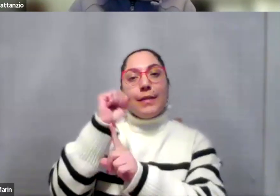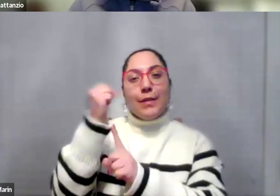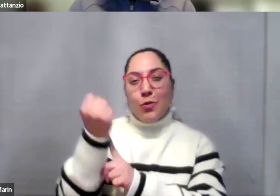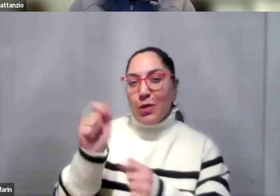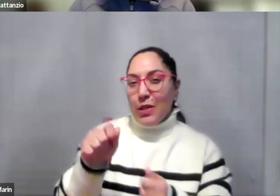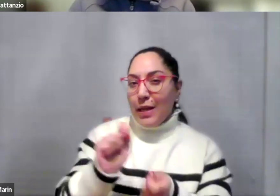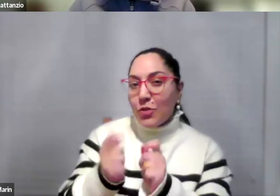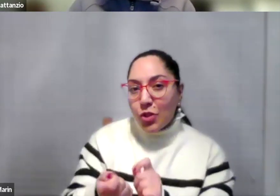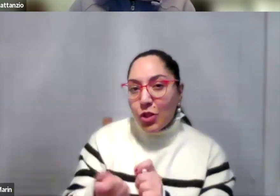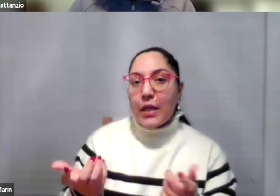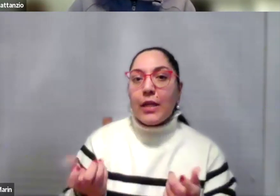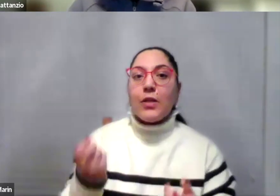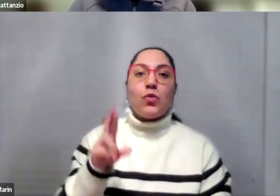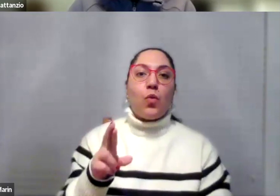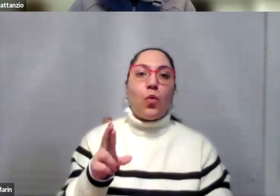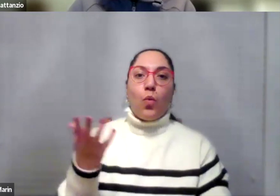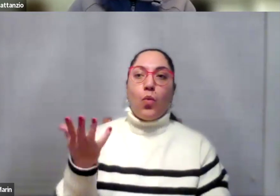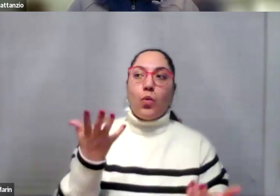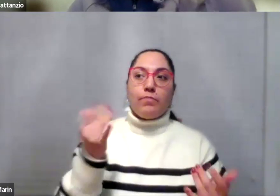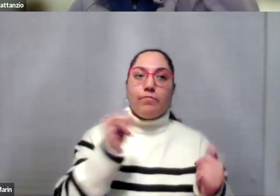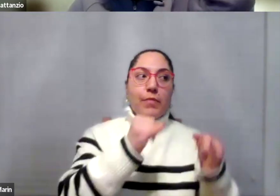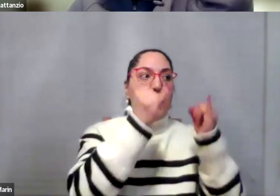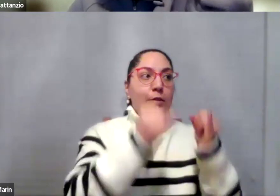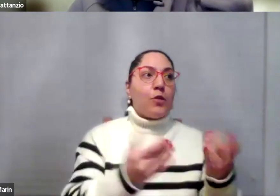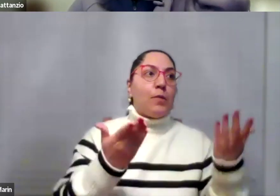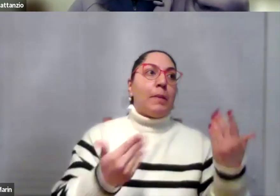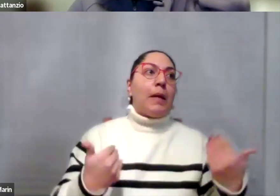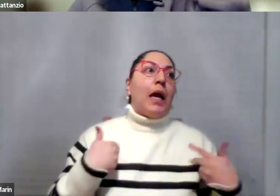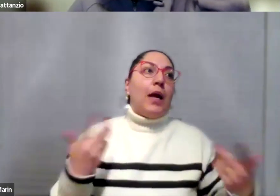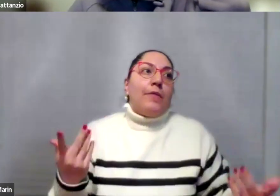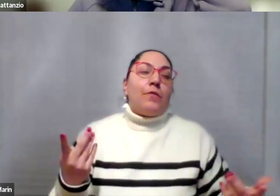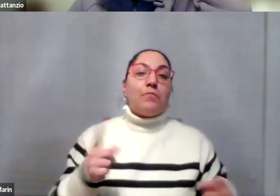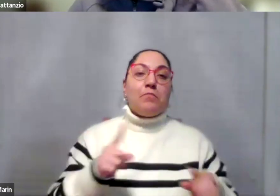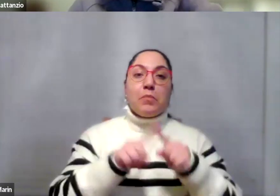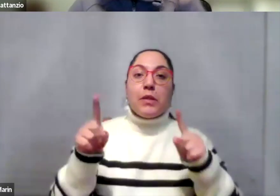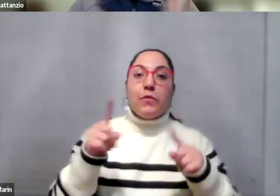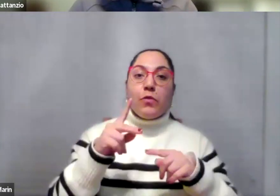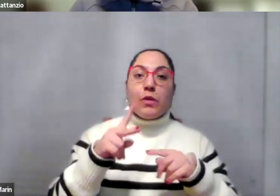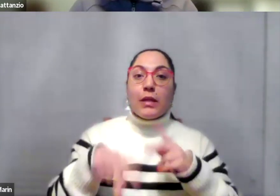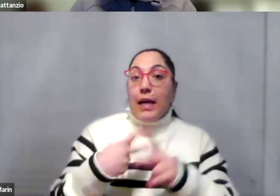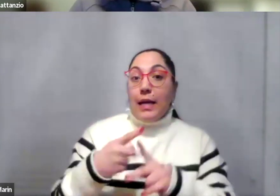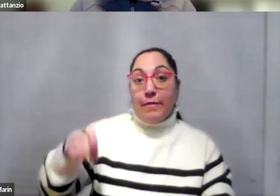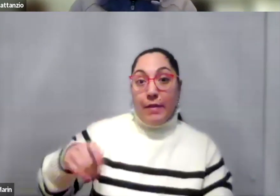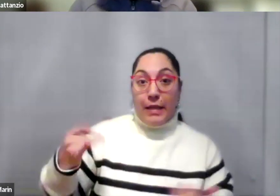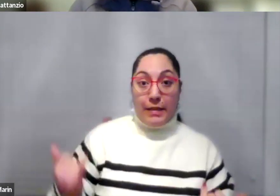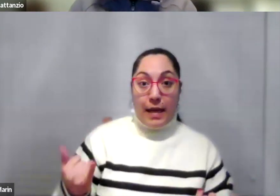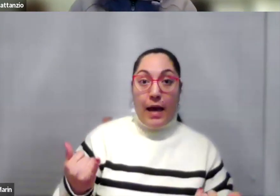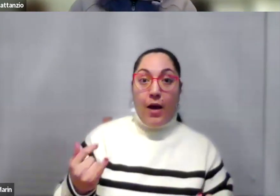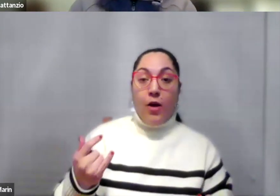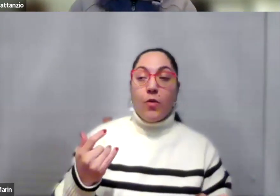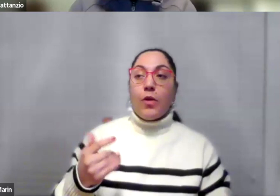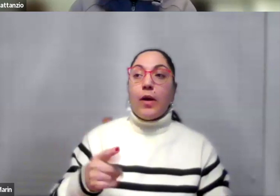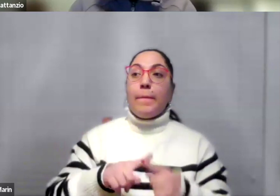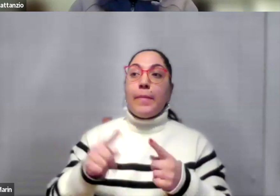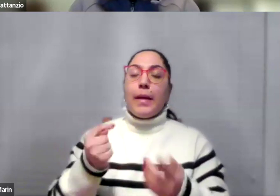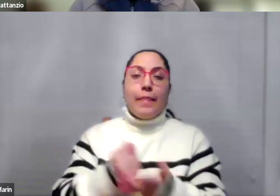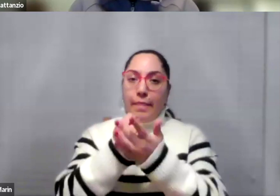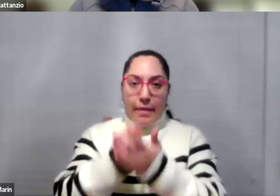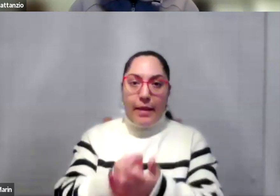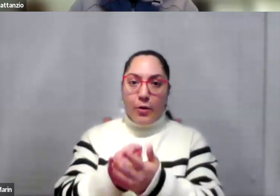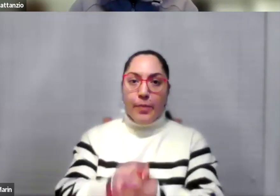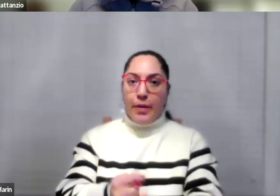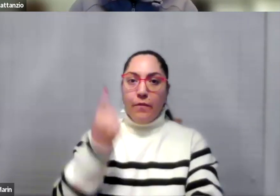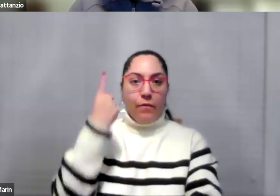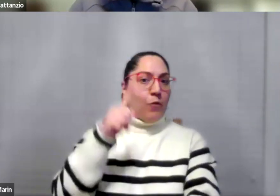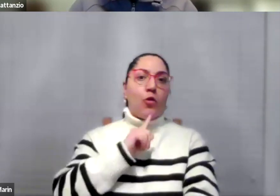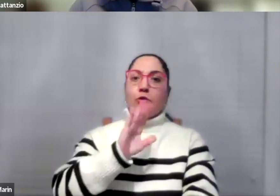changes. The individual may have a different set of needs when they go into this service, but therapy can be